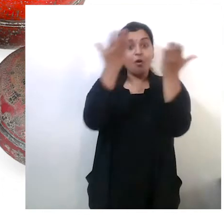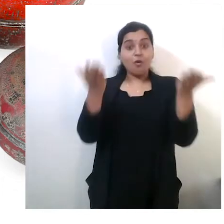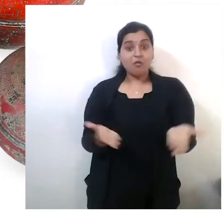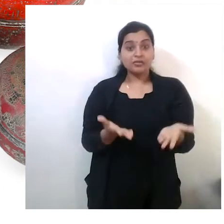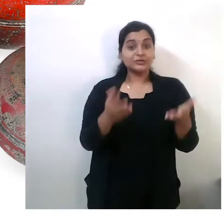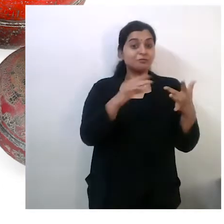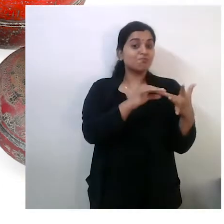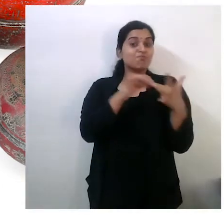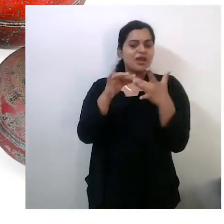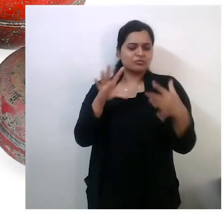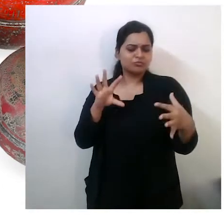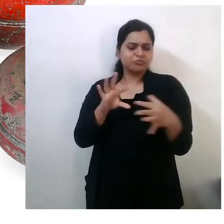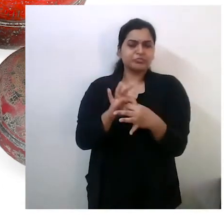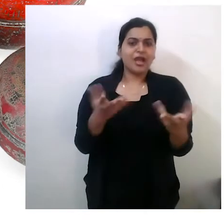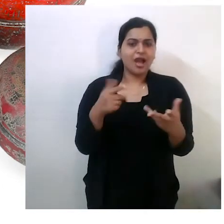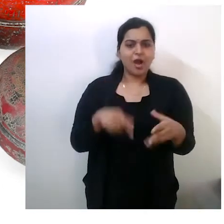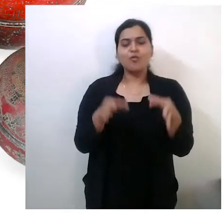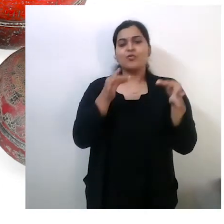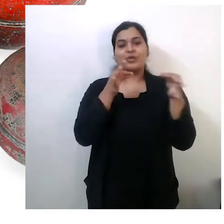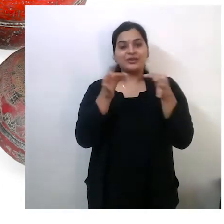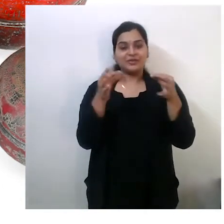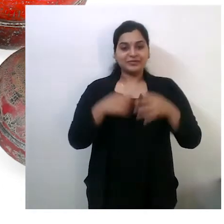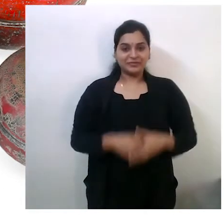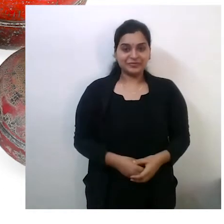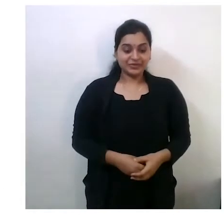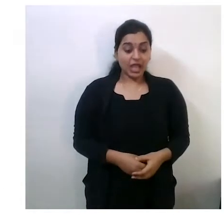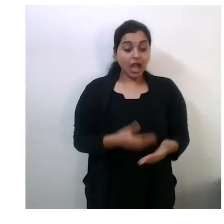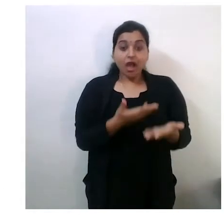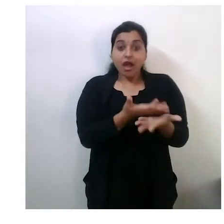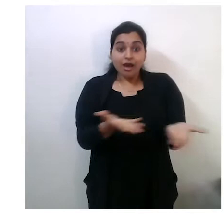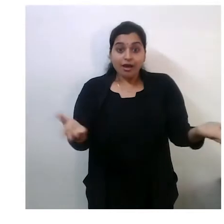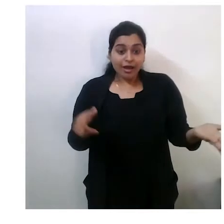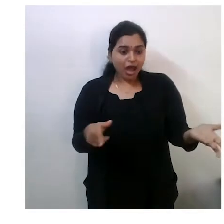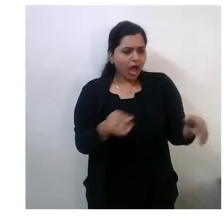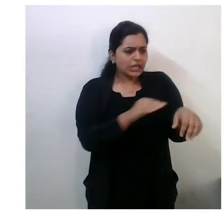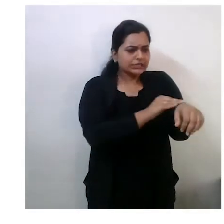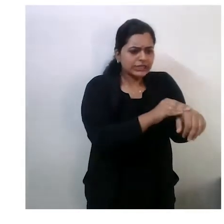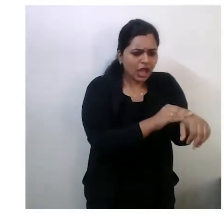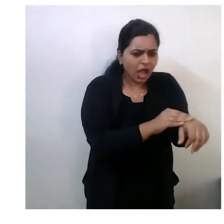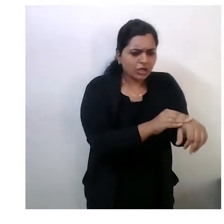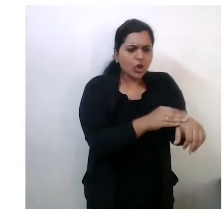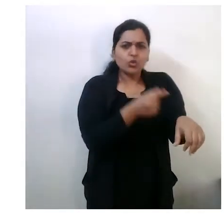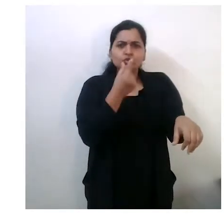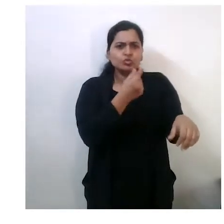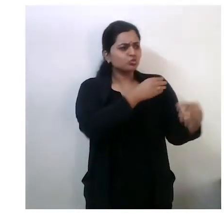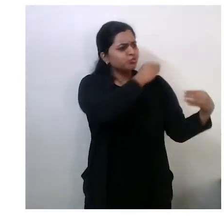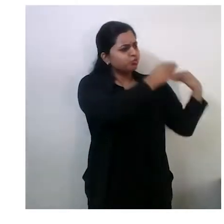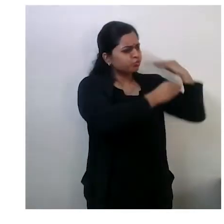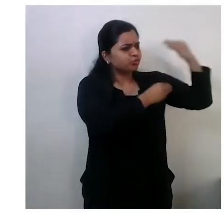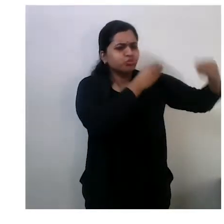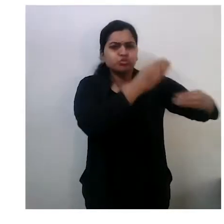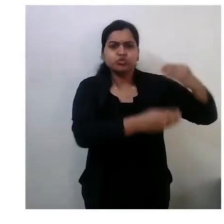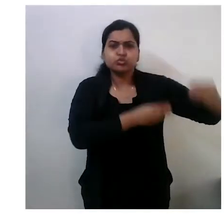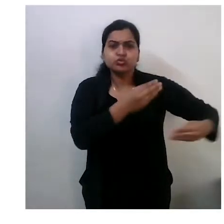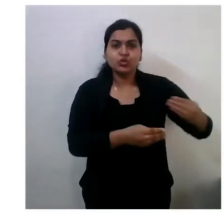as artworks went beyond how art is traditionally perceived. We could touch it and it survived after many uses. Found